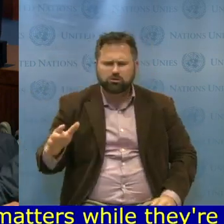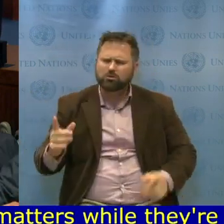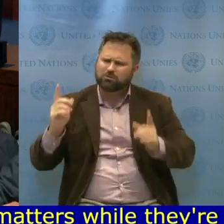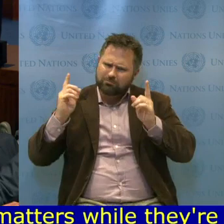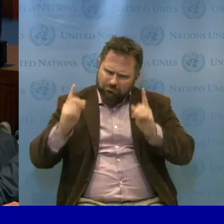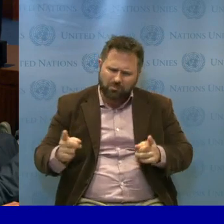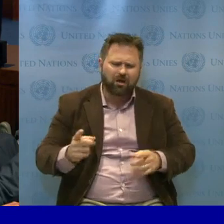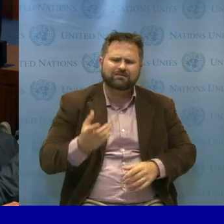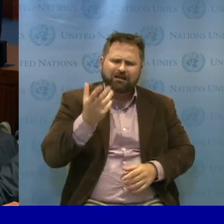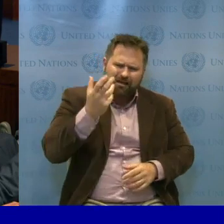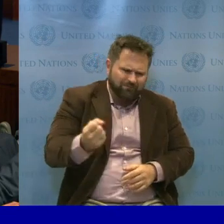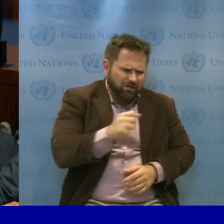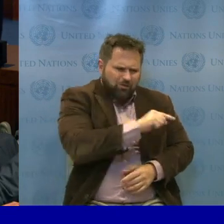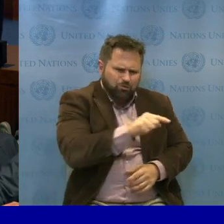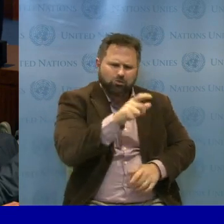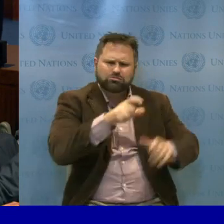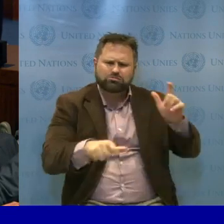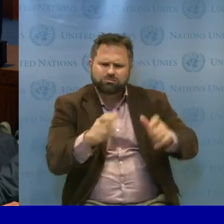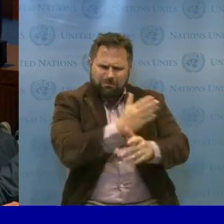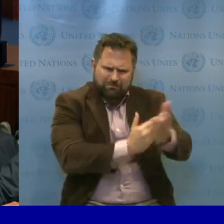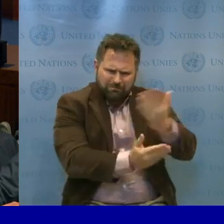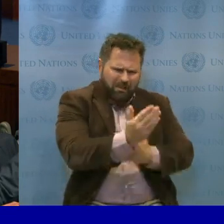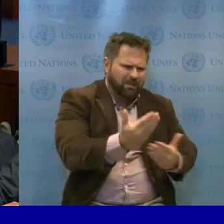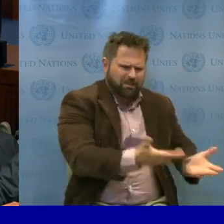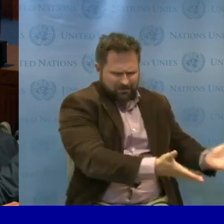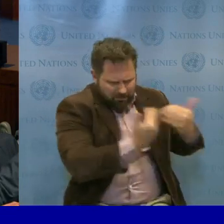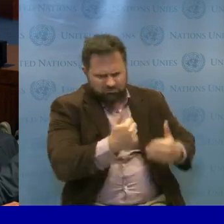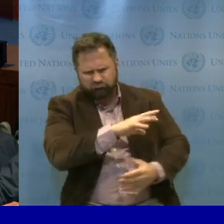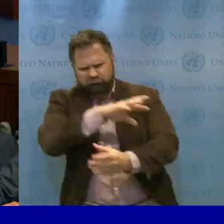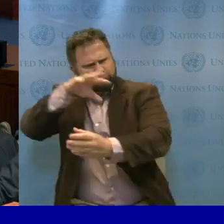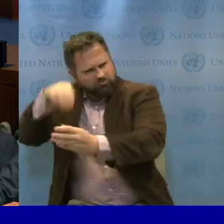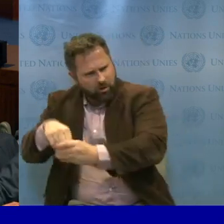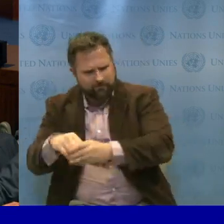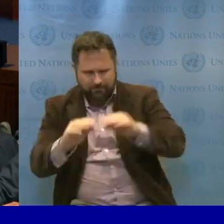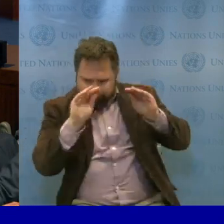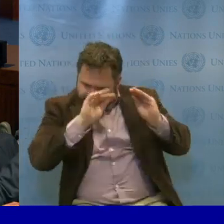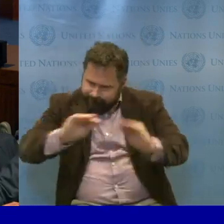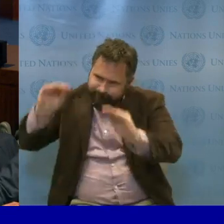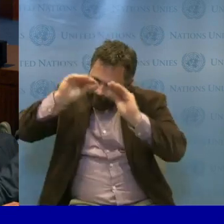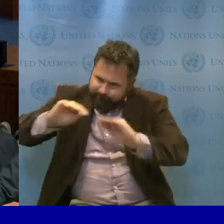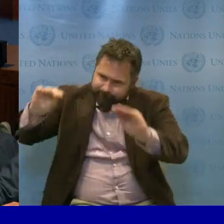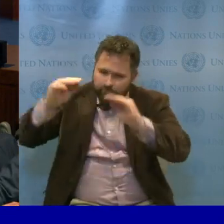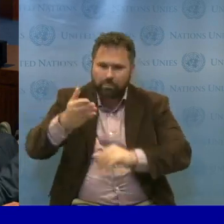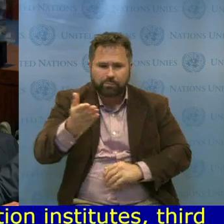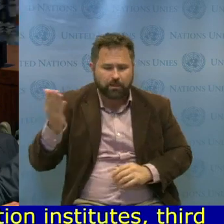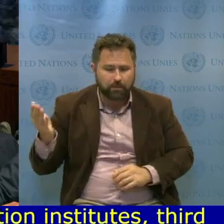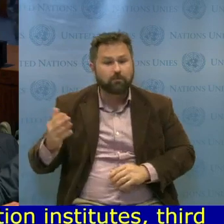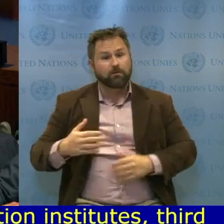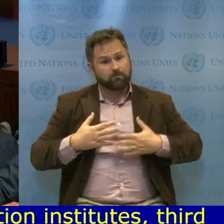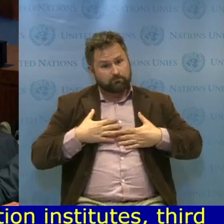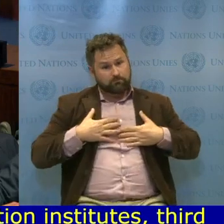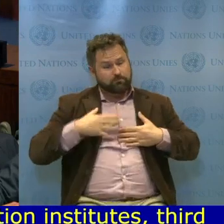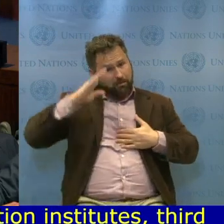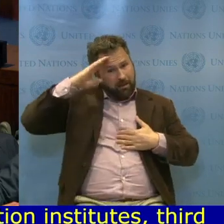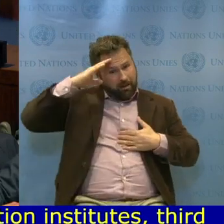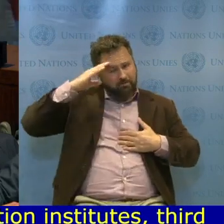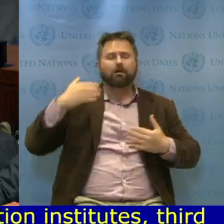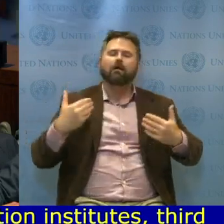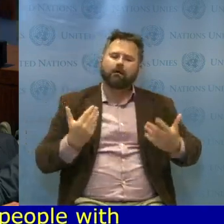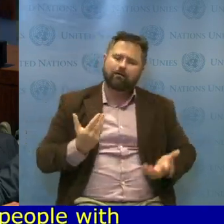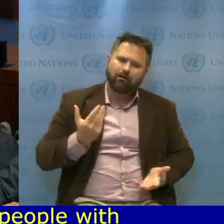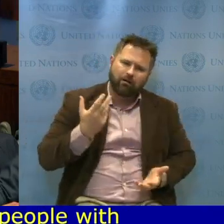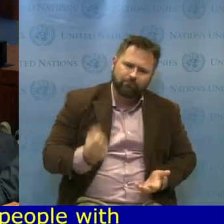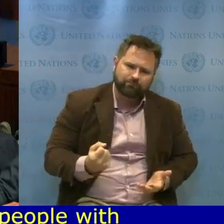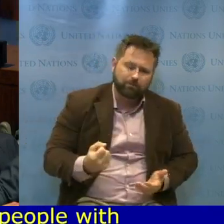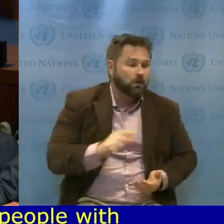disabilities involved in this education and training. And we have examples of this in our own country, where people with disabilities